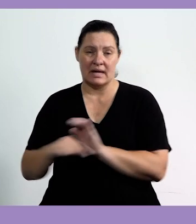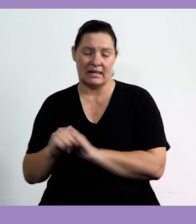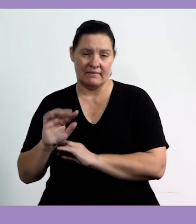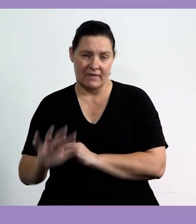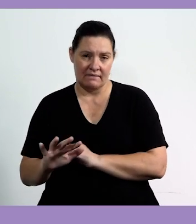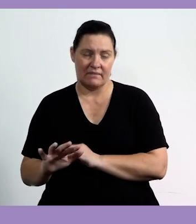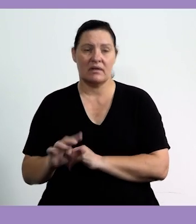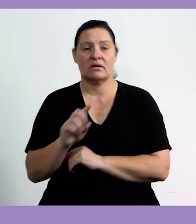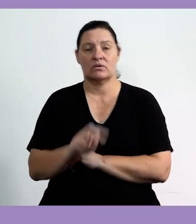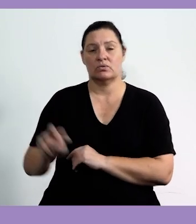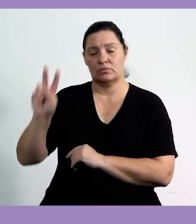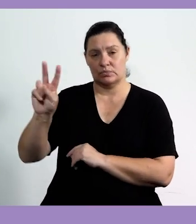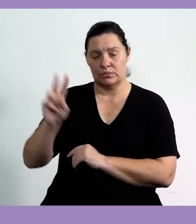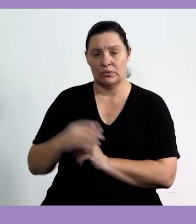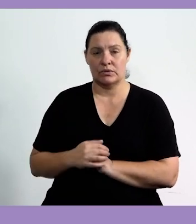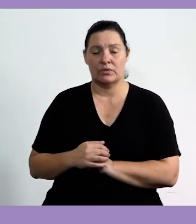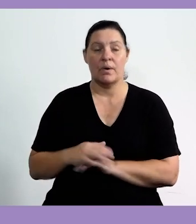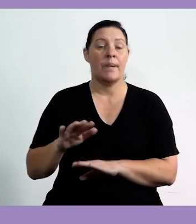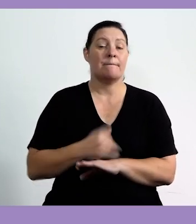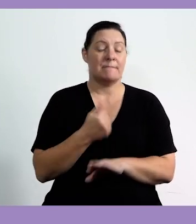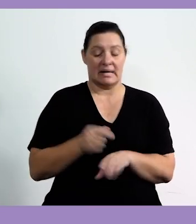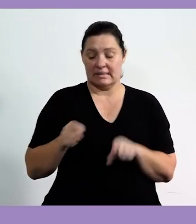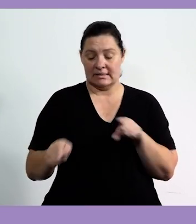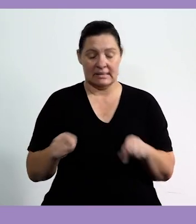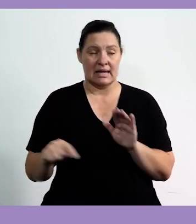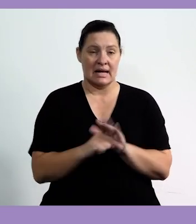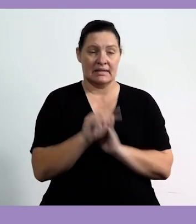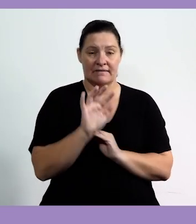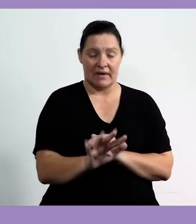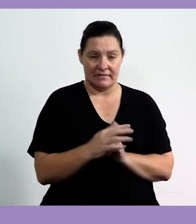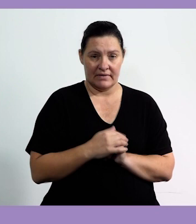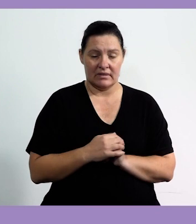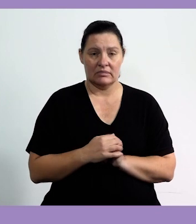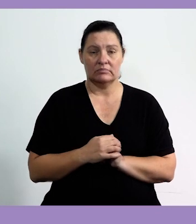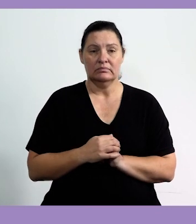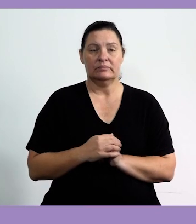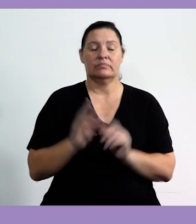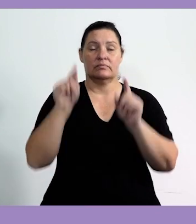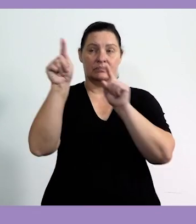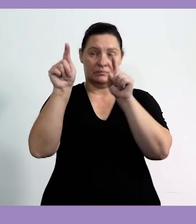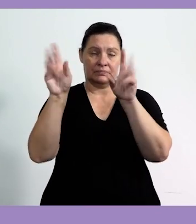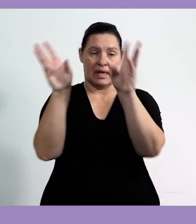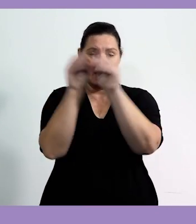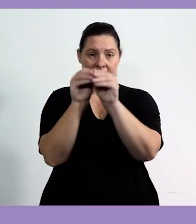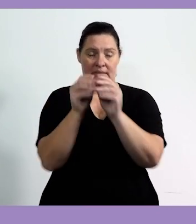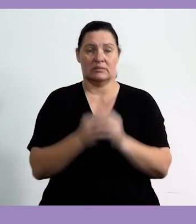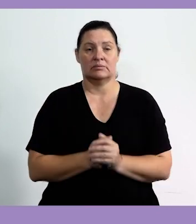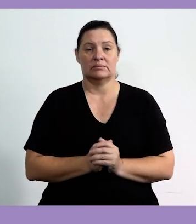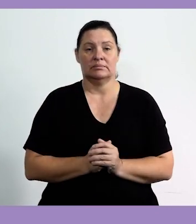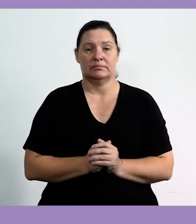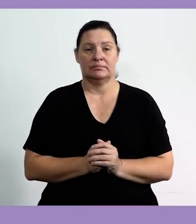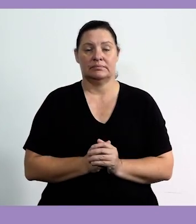by negative 5 to the exponent 2. Our base is the negative 5, and then we are going to add the